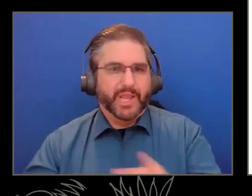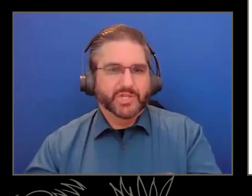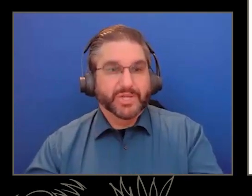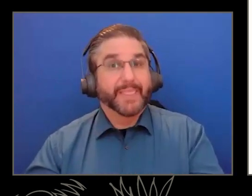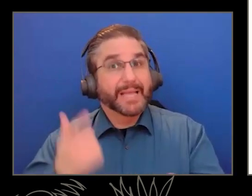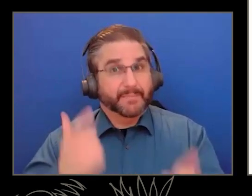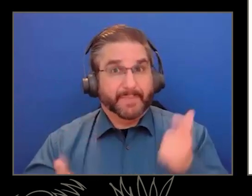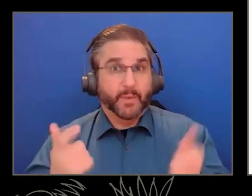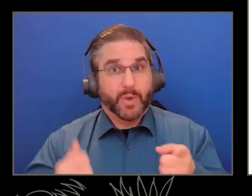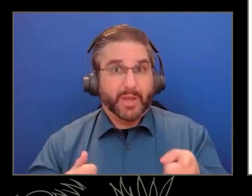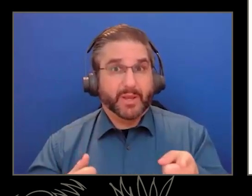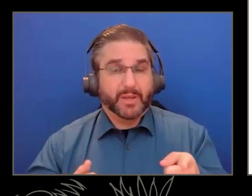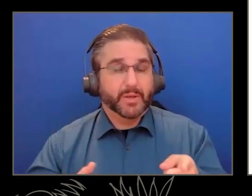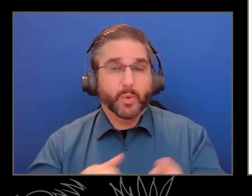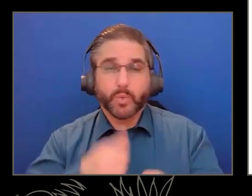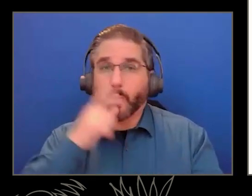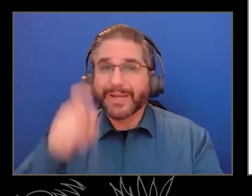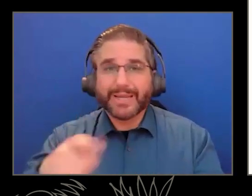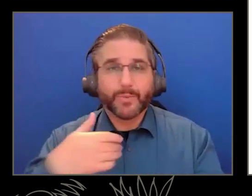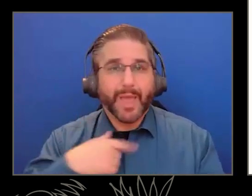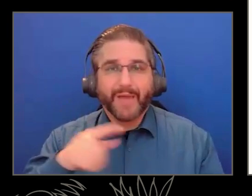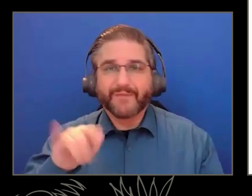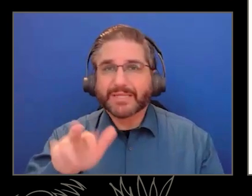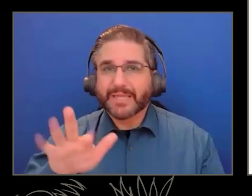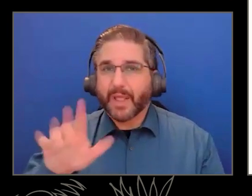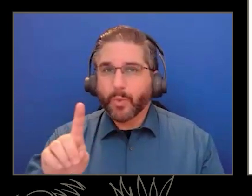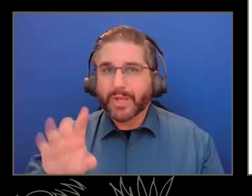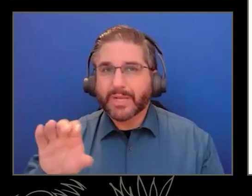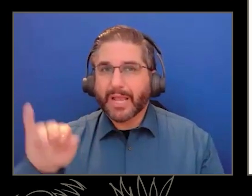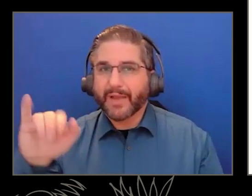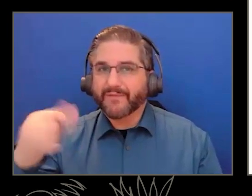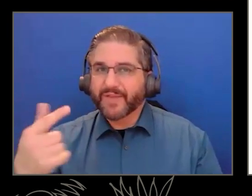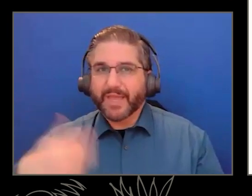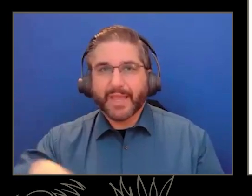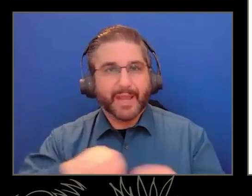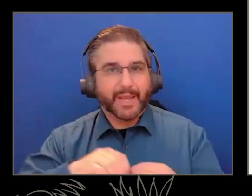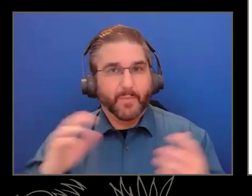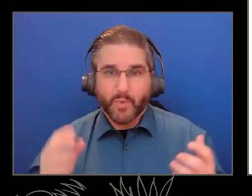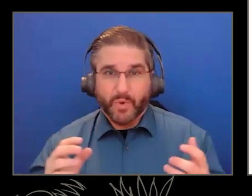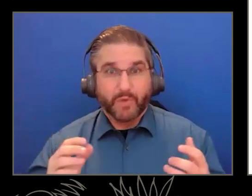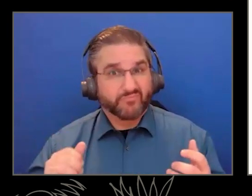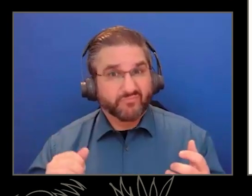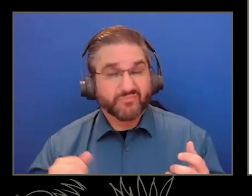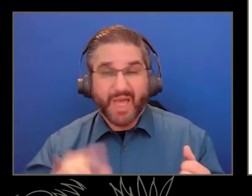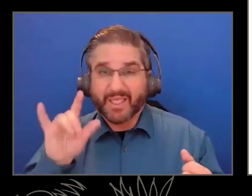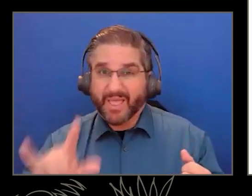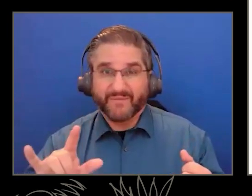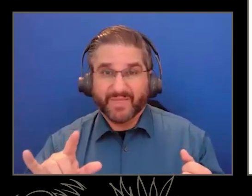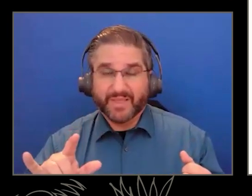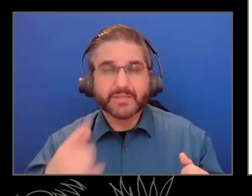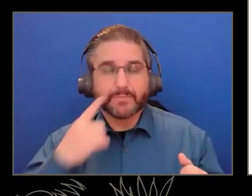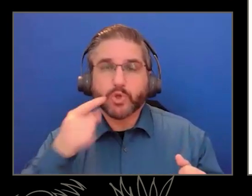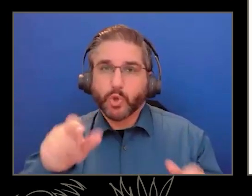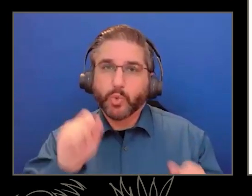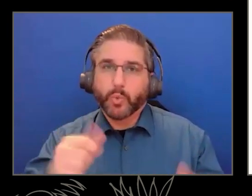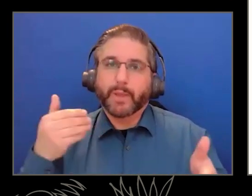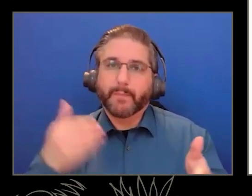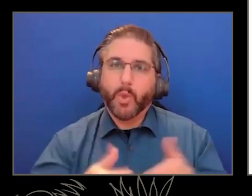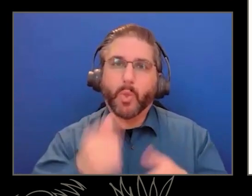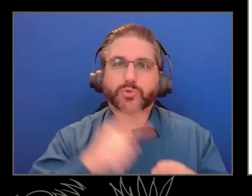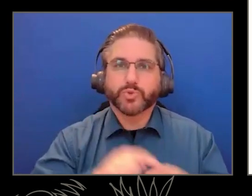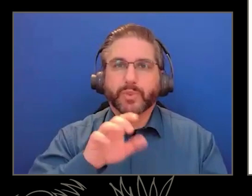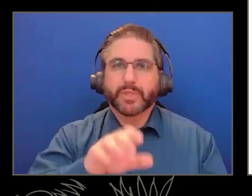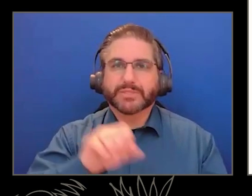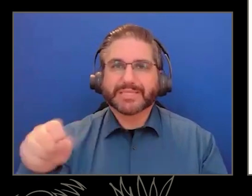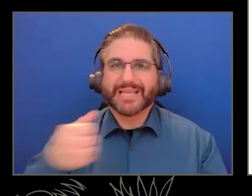You do not need to have a Tailwind config anymore. And I love this. It allows you to be closer to the CSS